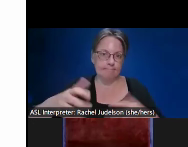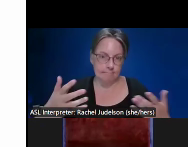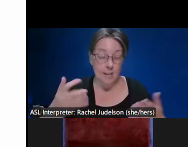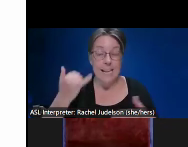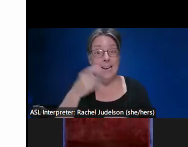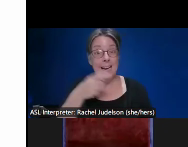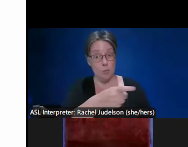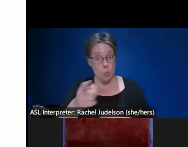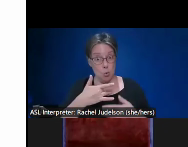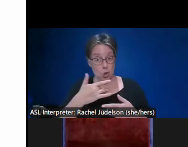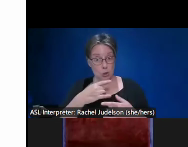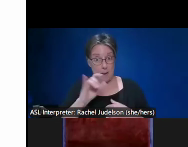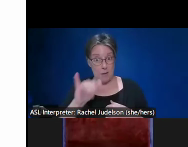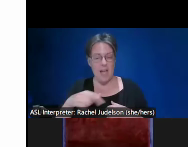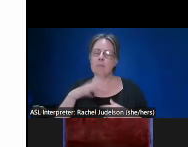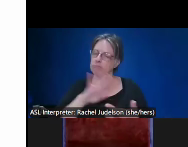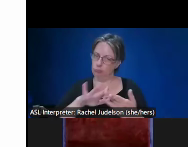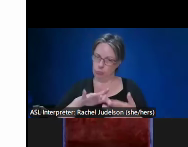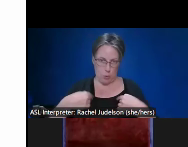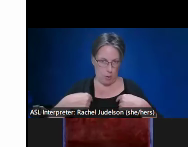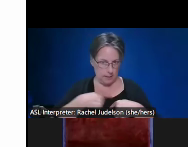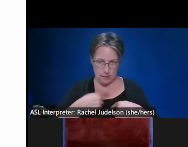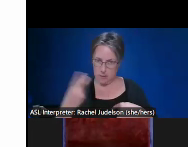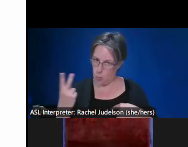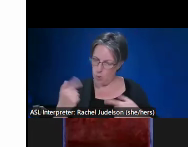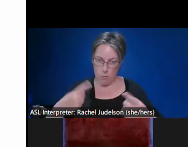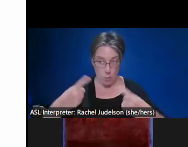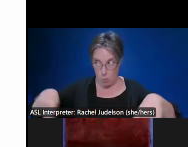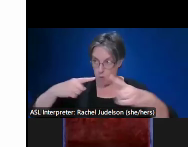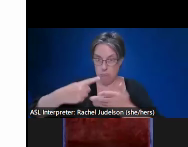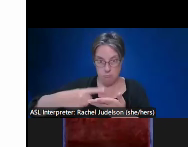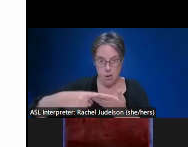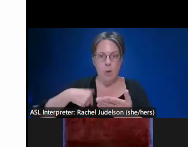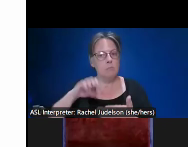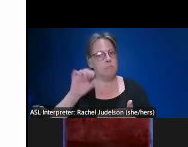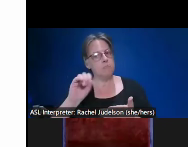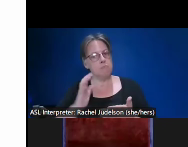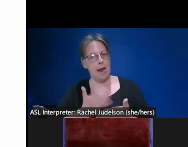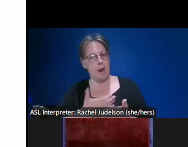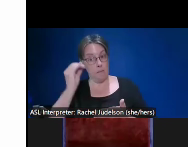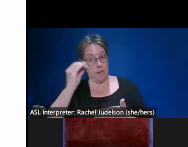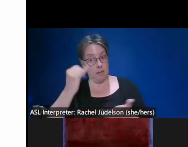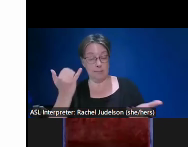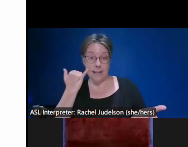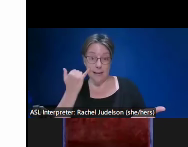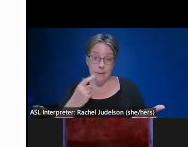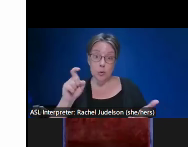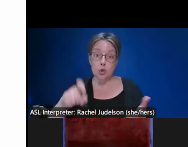just feel free to reach out to us and we'll talk about it and we'll see, and we'll give you our opinions about whether you should